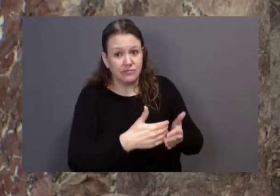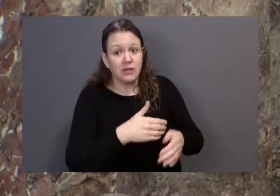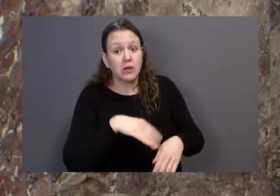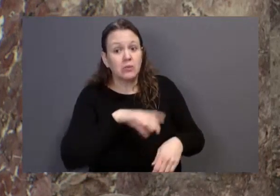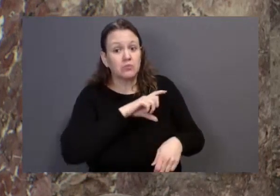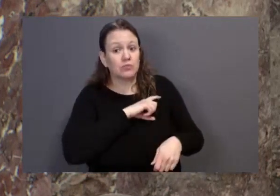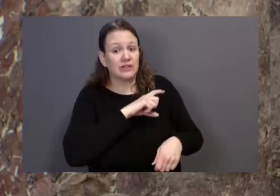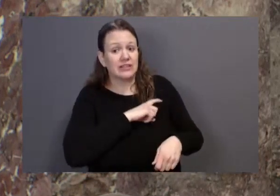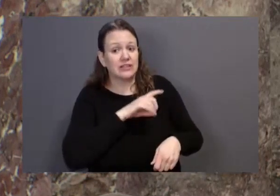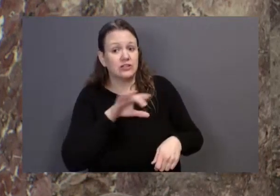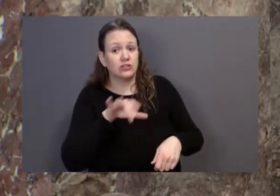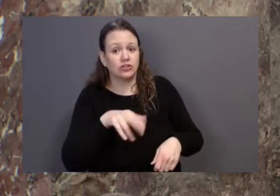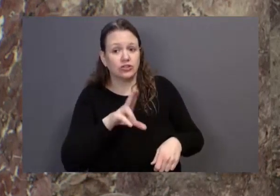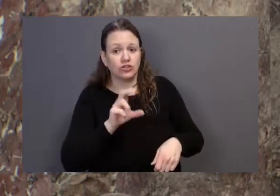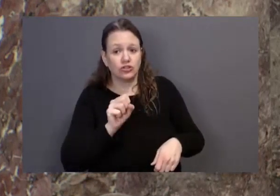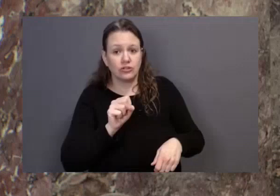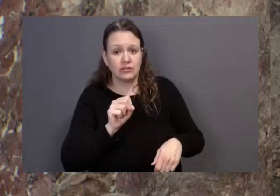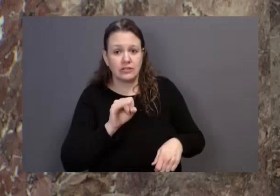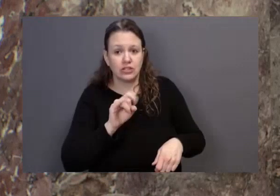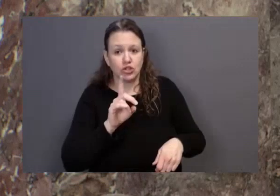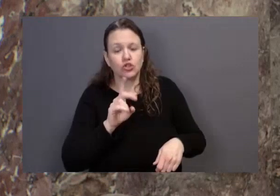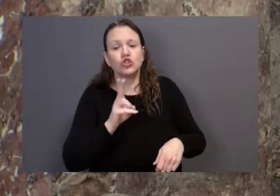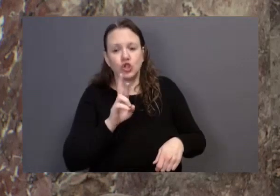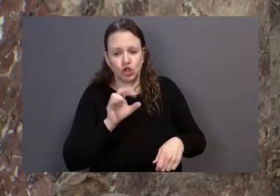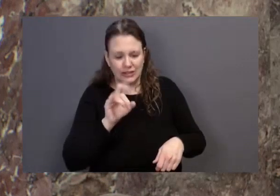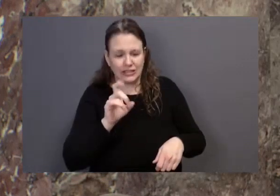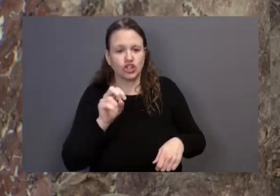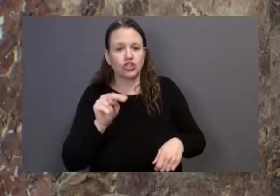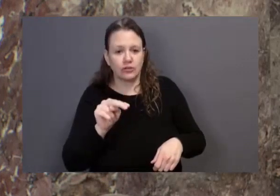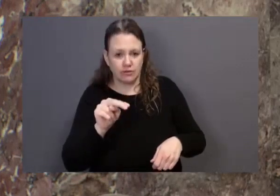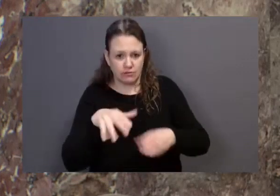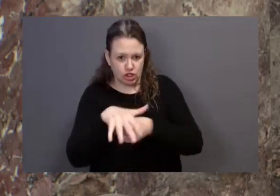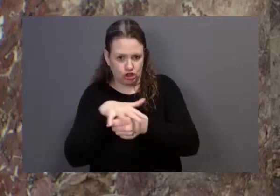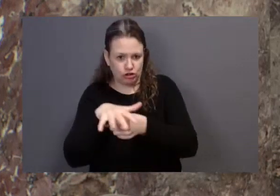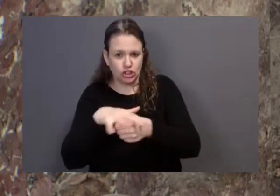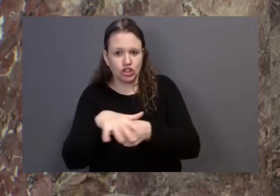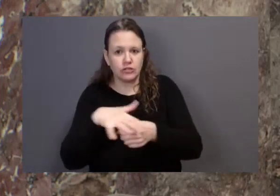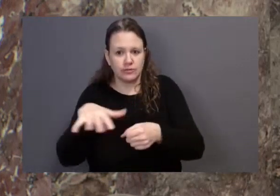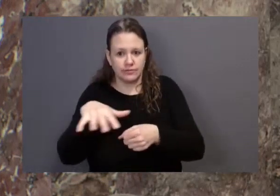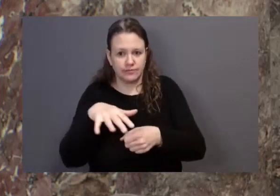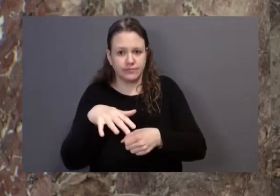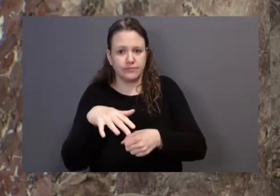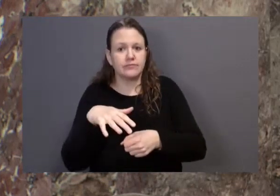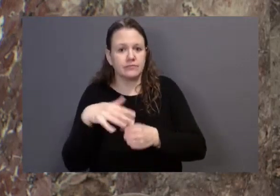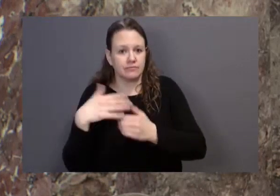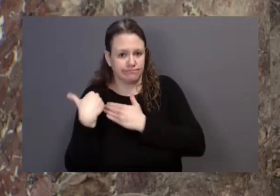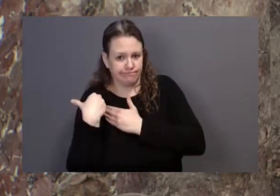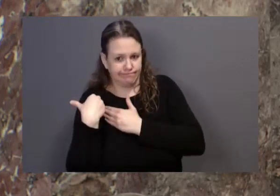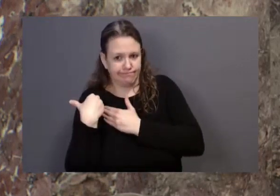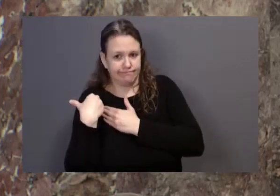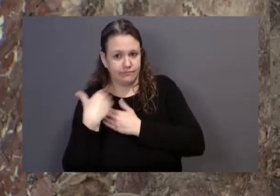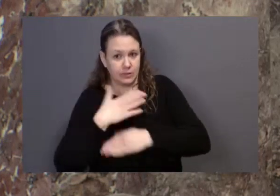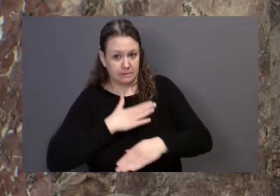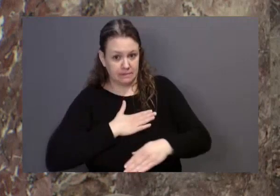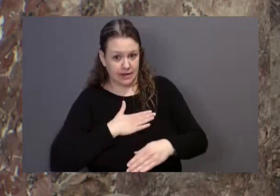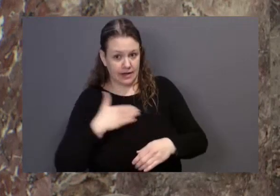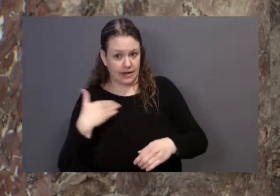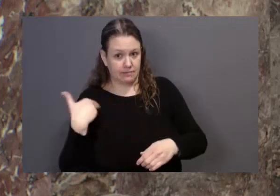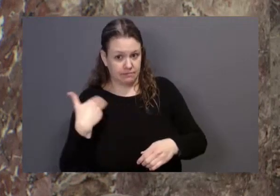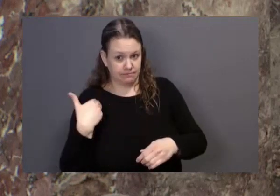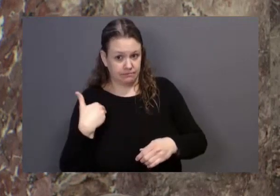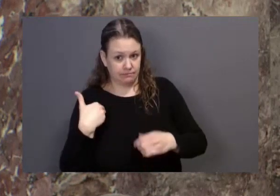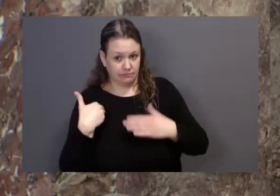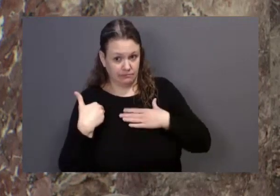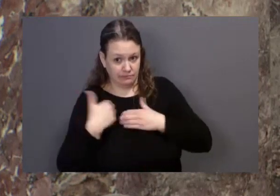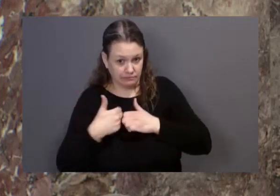my ministry, the federal government, the Ministry of Public Safety, and the RCMP at the very highest level involving the Commissioner. I